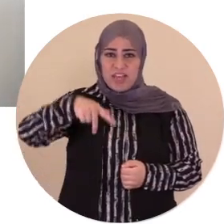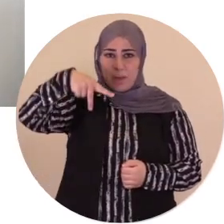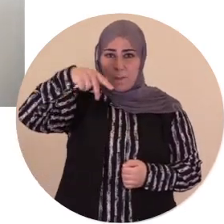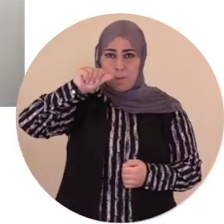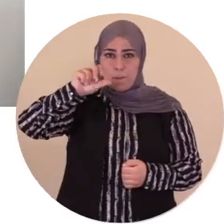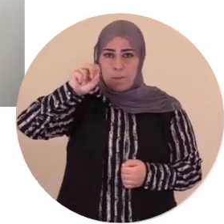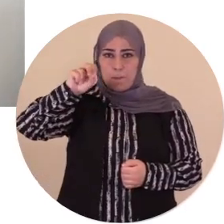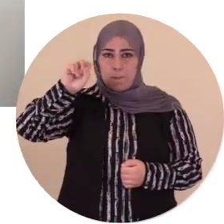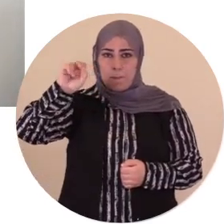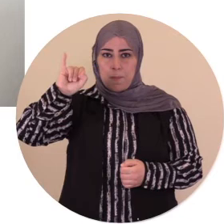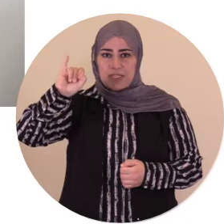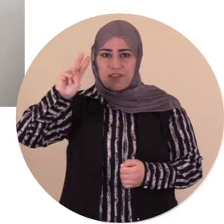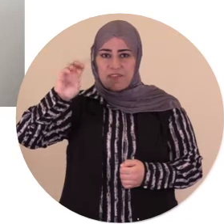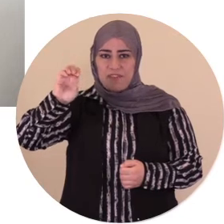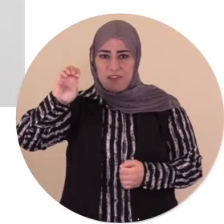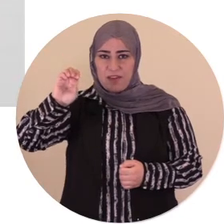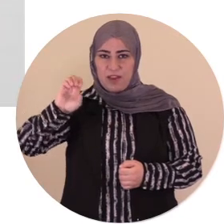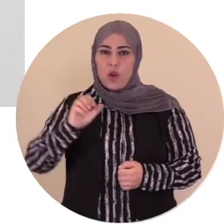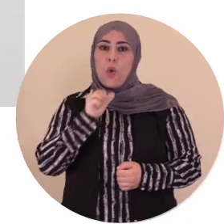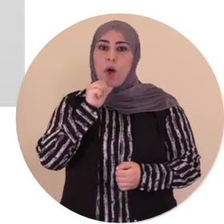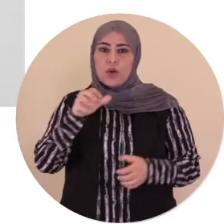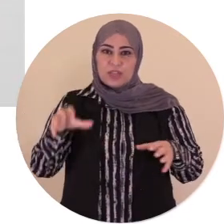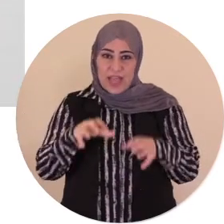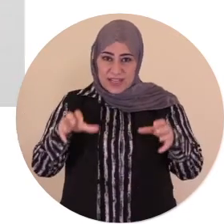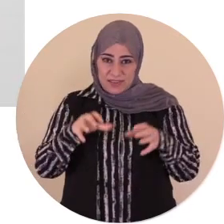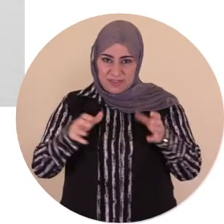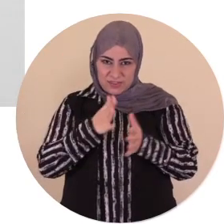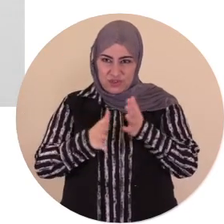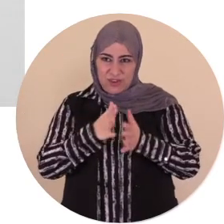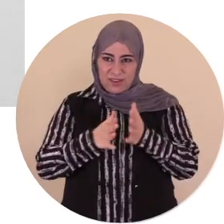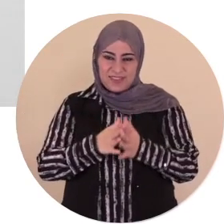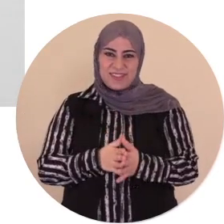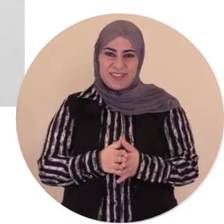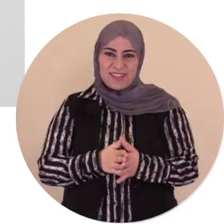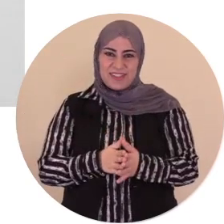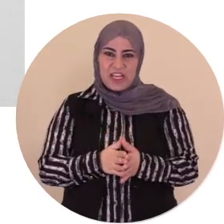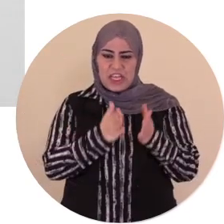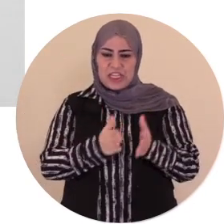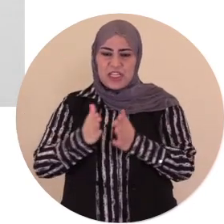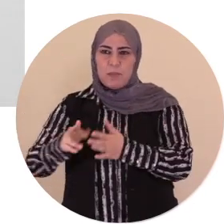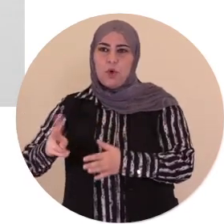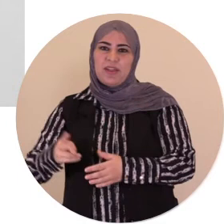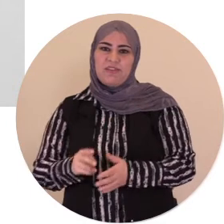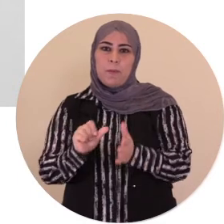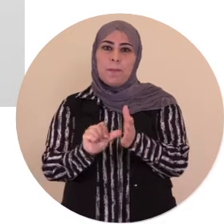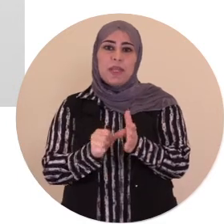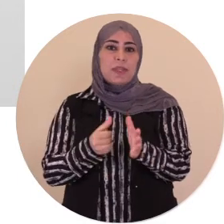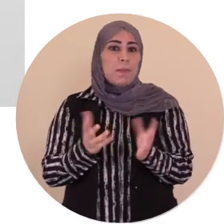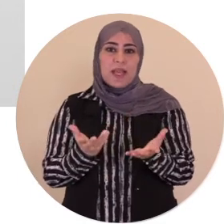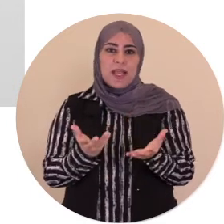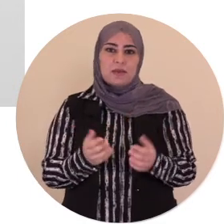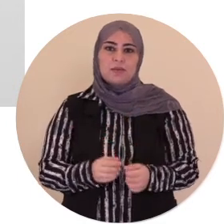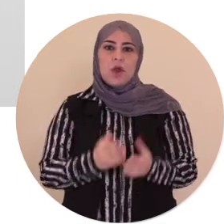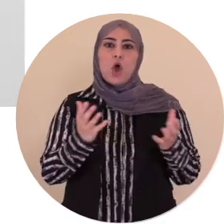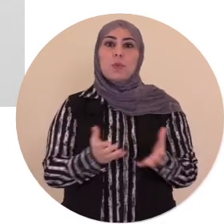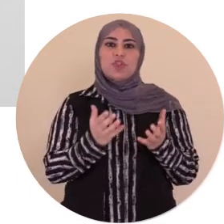is different. There's a different order. Here's the equation for you. In a passive sentence, we start with the object.